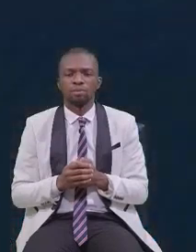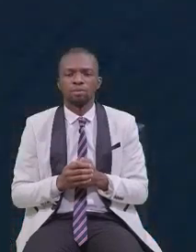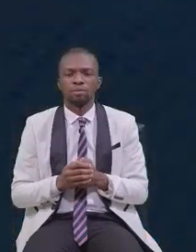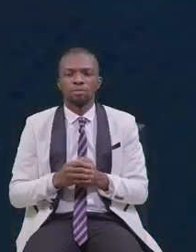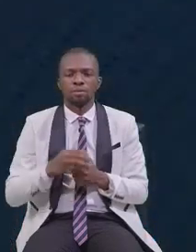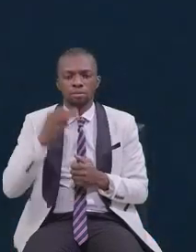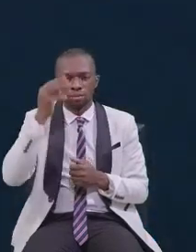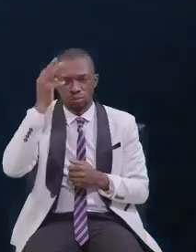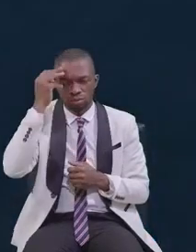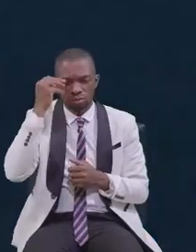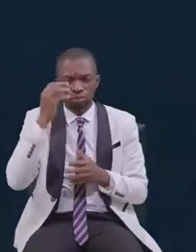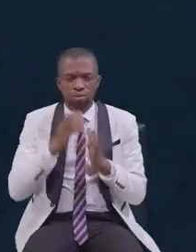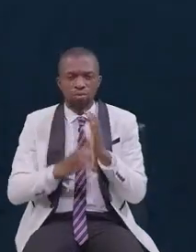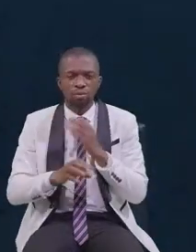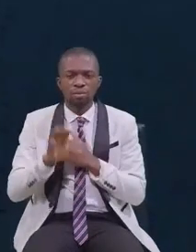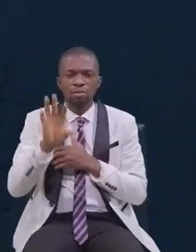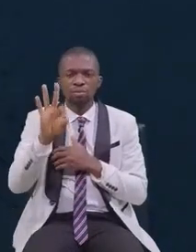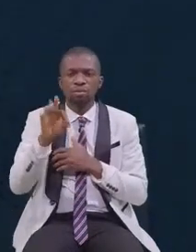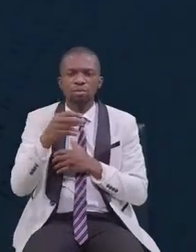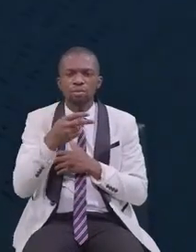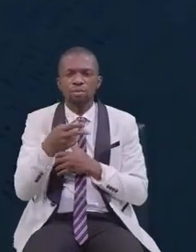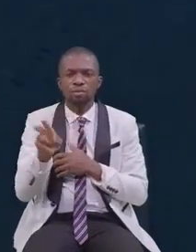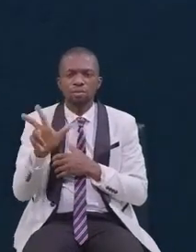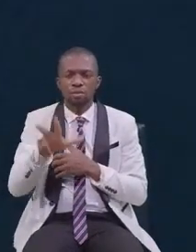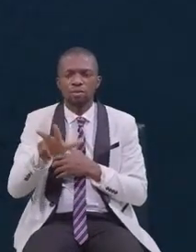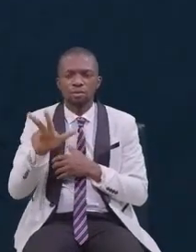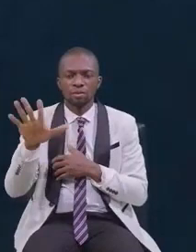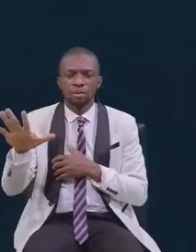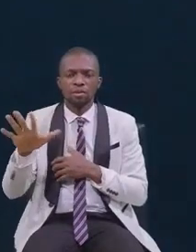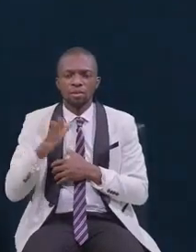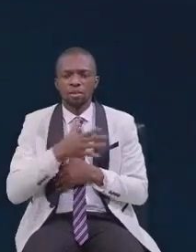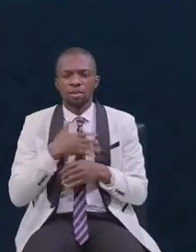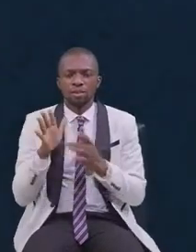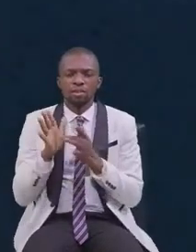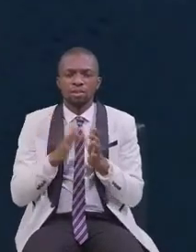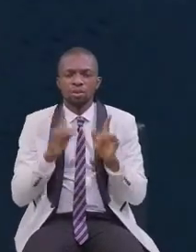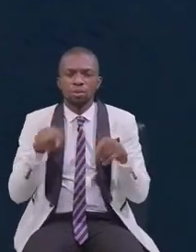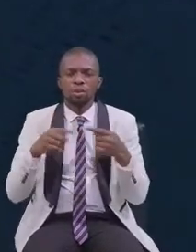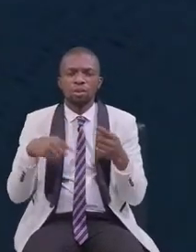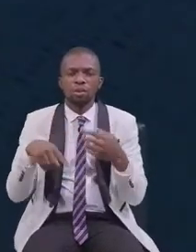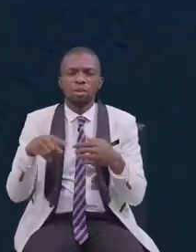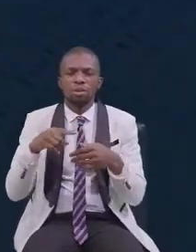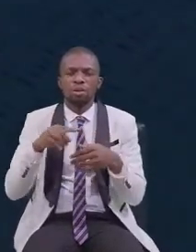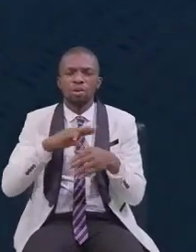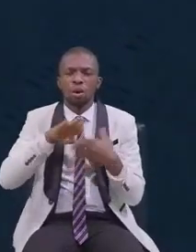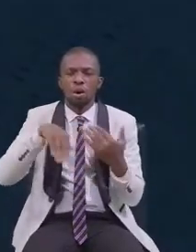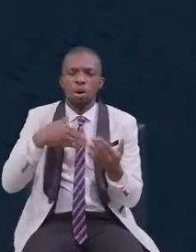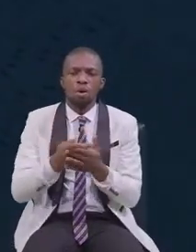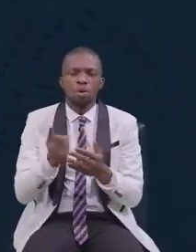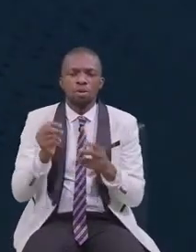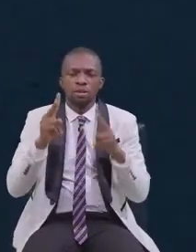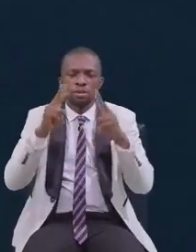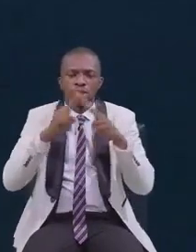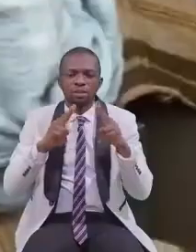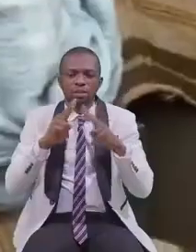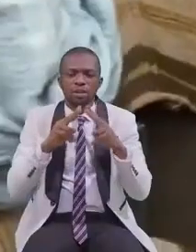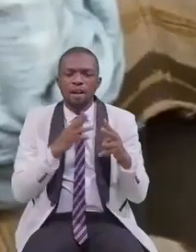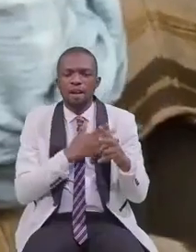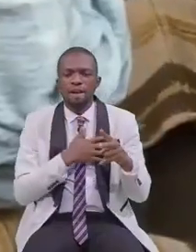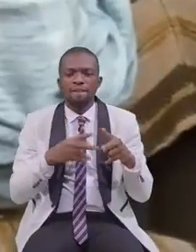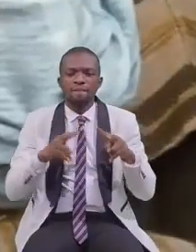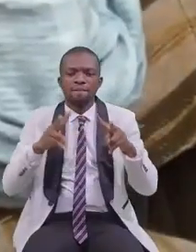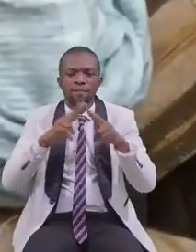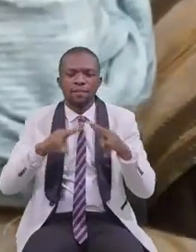Matthew chapter 9, reading from verse 35, and Jesus went about all cities